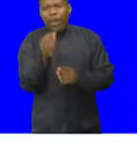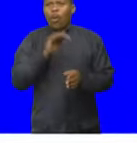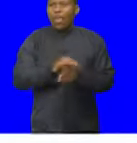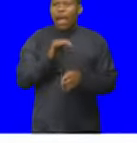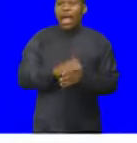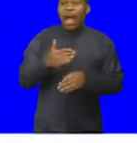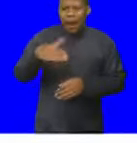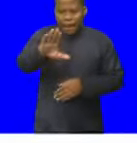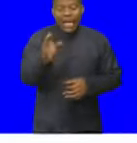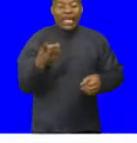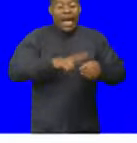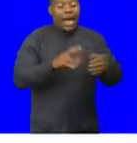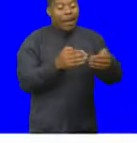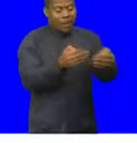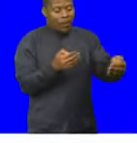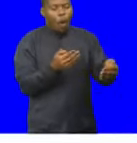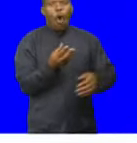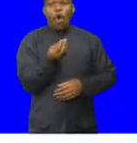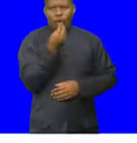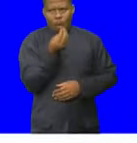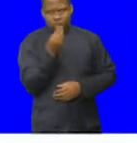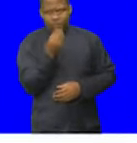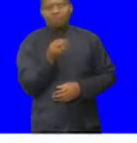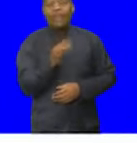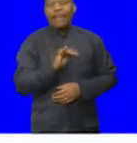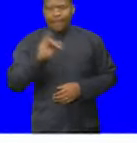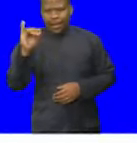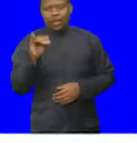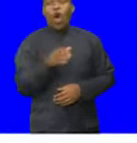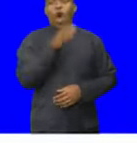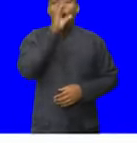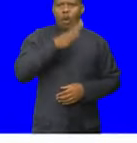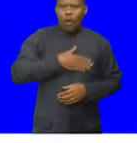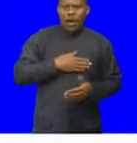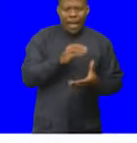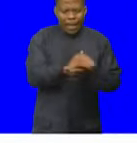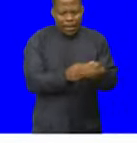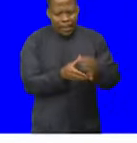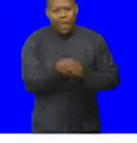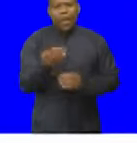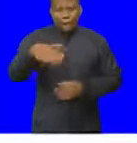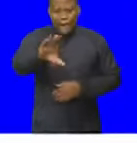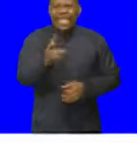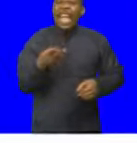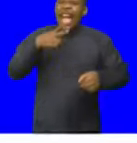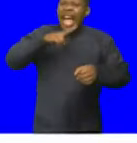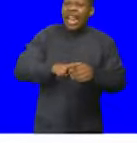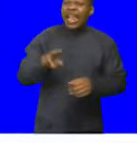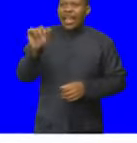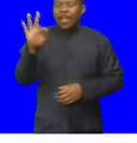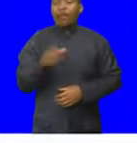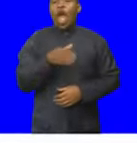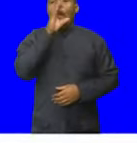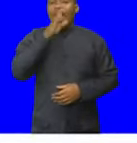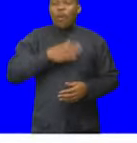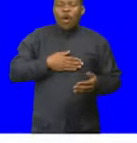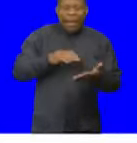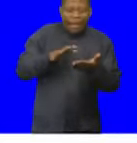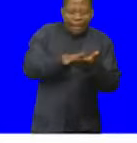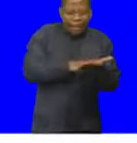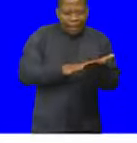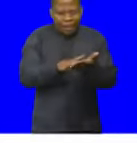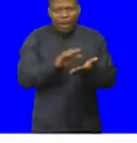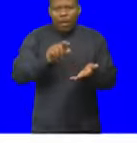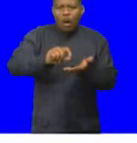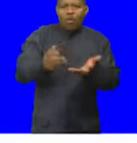ke siphinze sikhuthathwe ukuthi sibilise emanti ekunatha uma ngabe sisola ukuthi akahlobi.